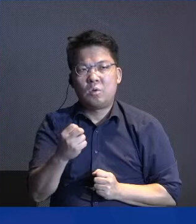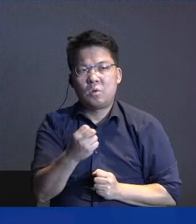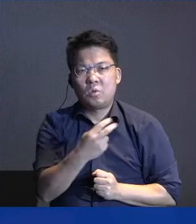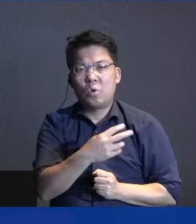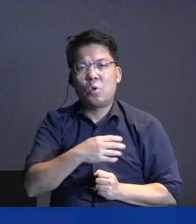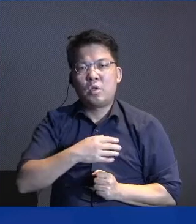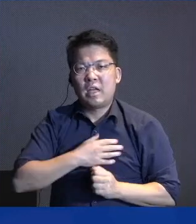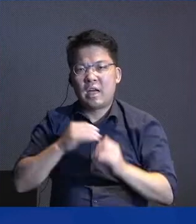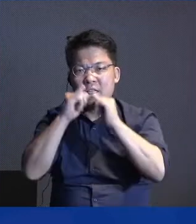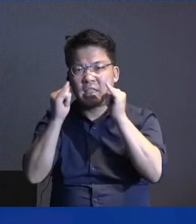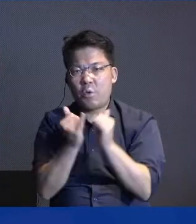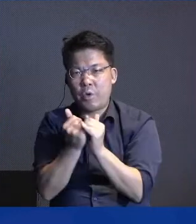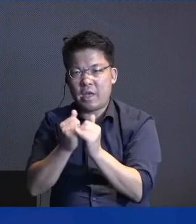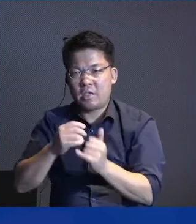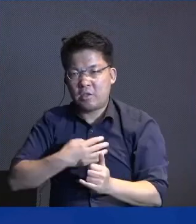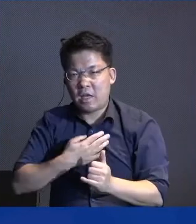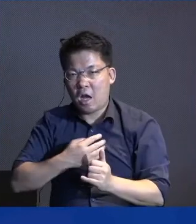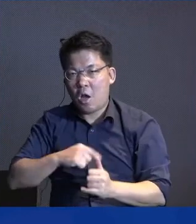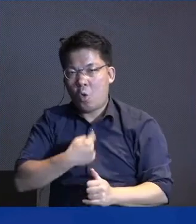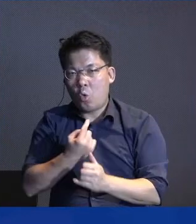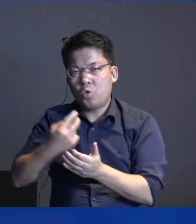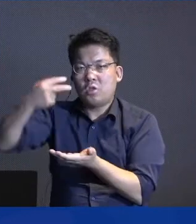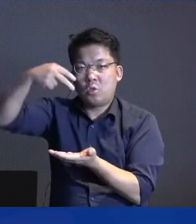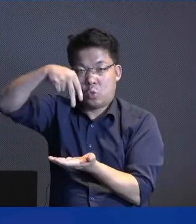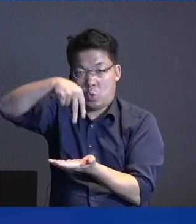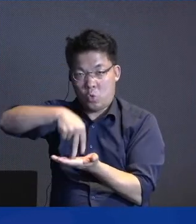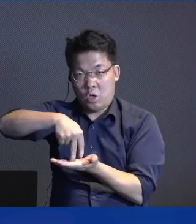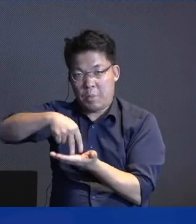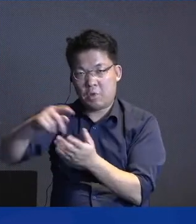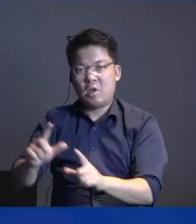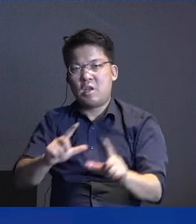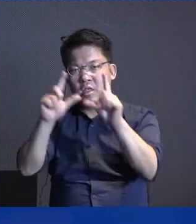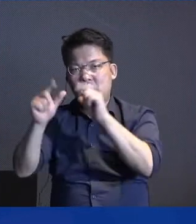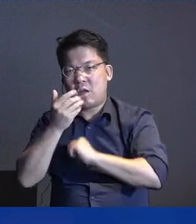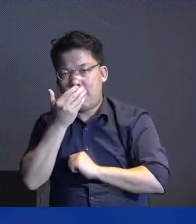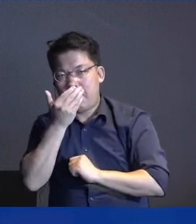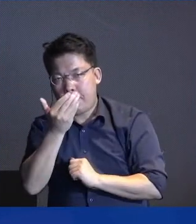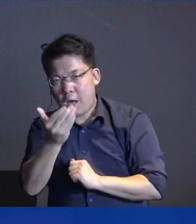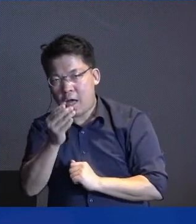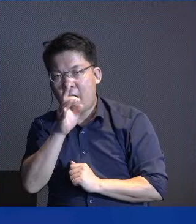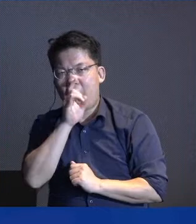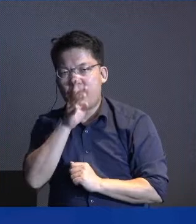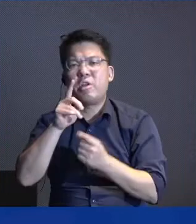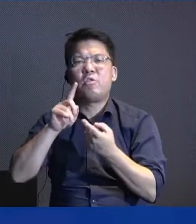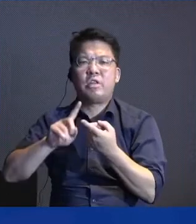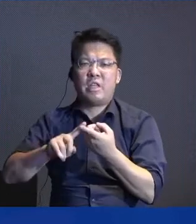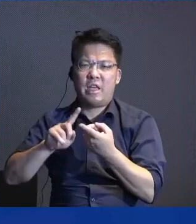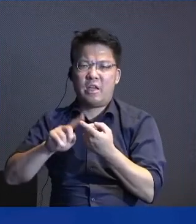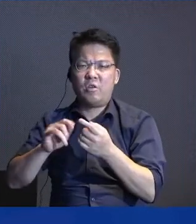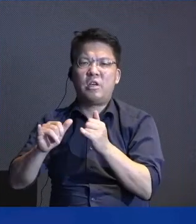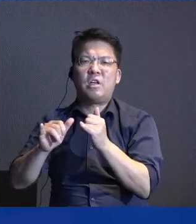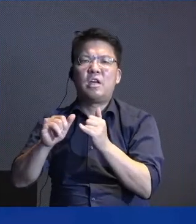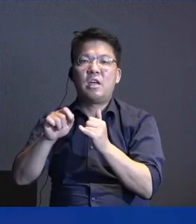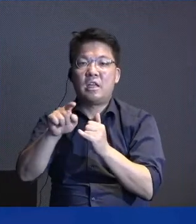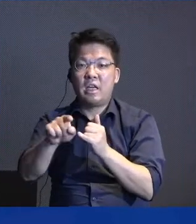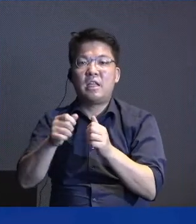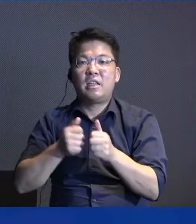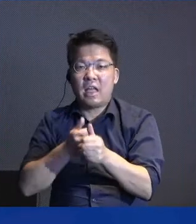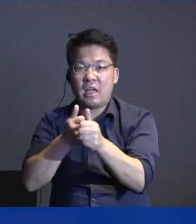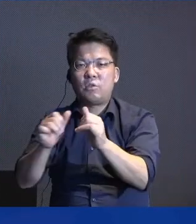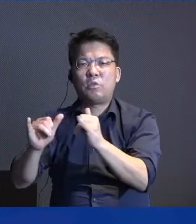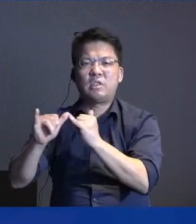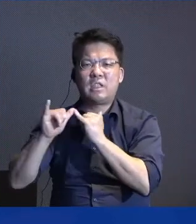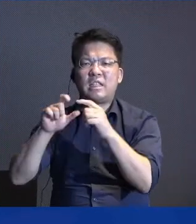Up to this point, I presented 3 of my studies that investigating different indicators of psychological well-being